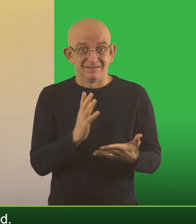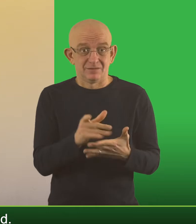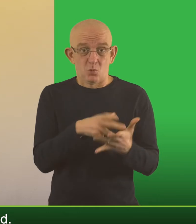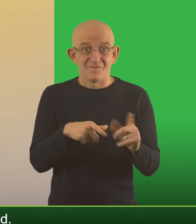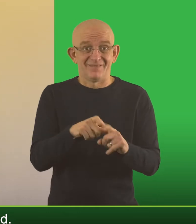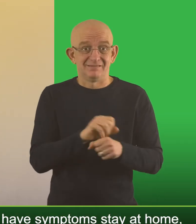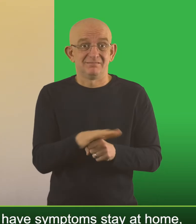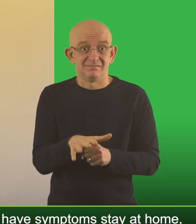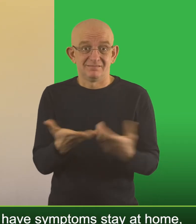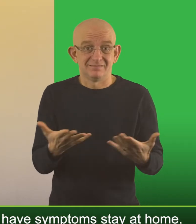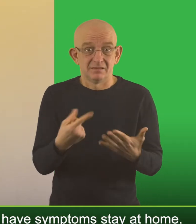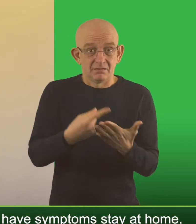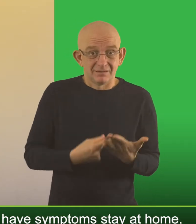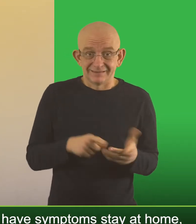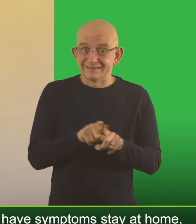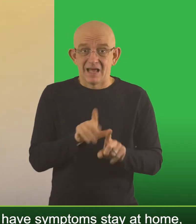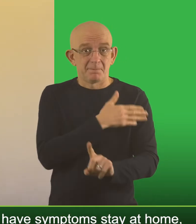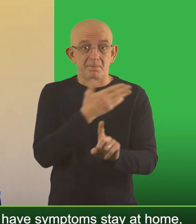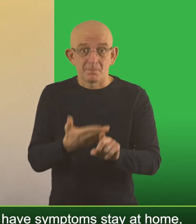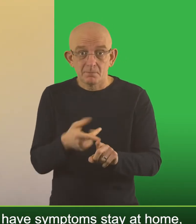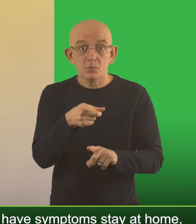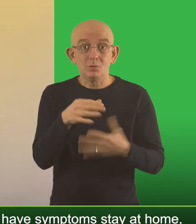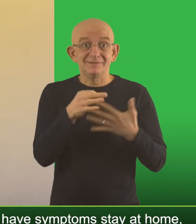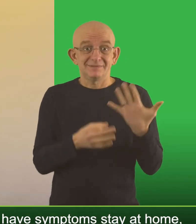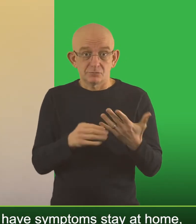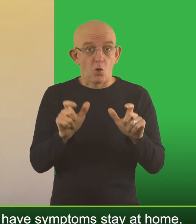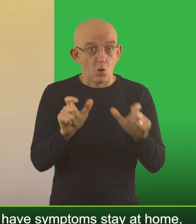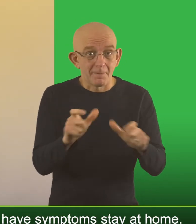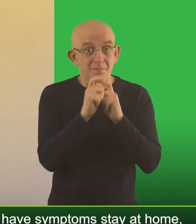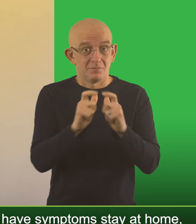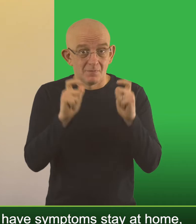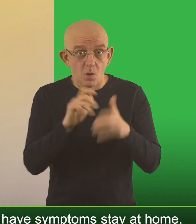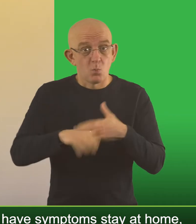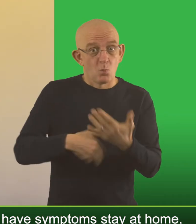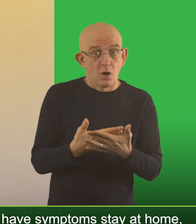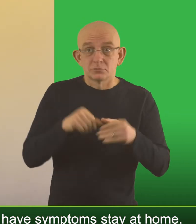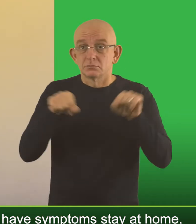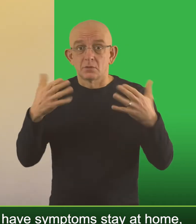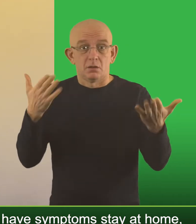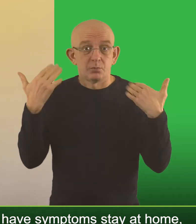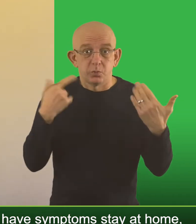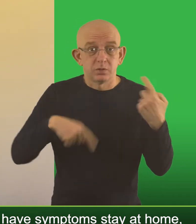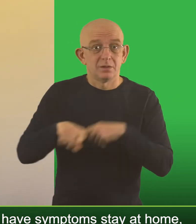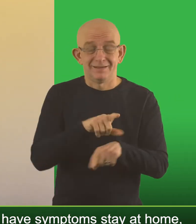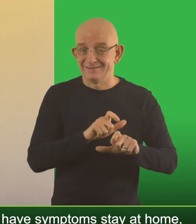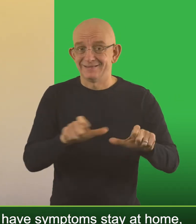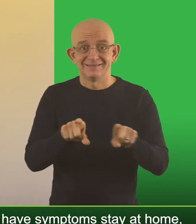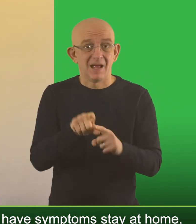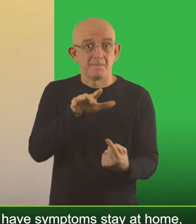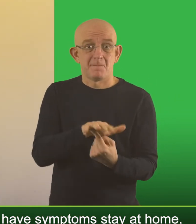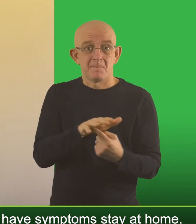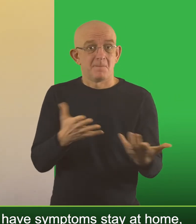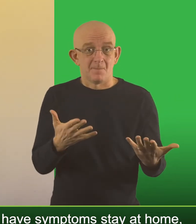still COVID. The fundamentals haven't changed. So if you have symptoms, stay at home, wear face masks, hand